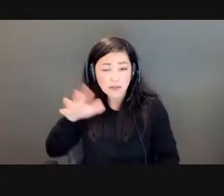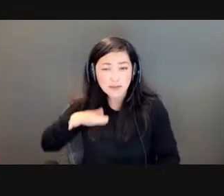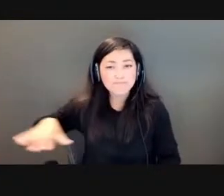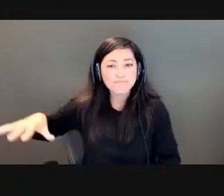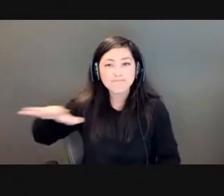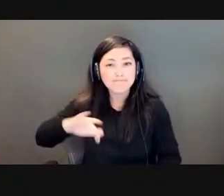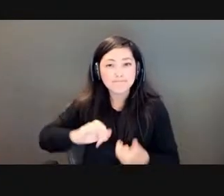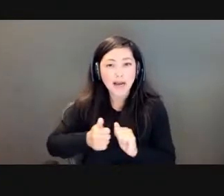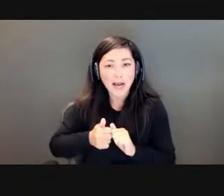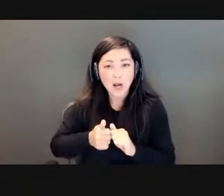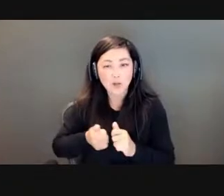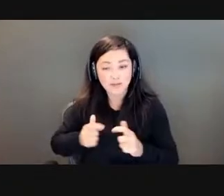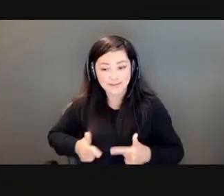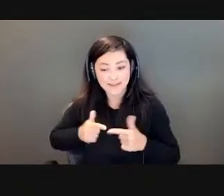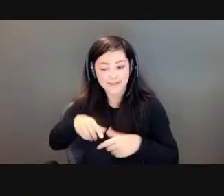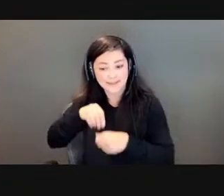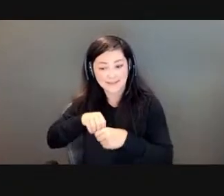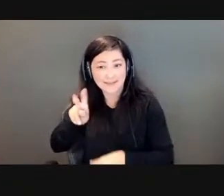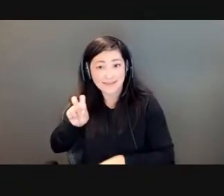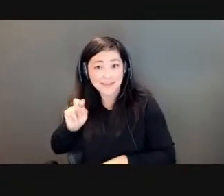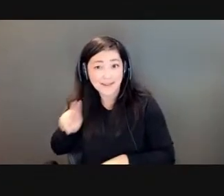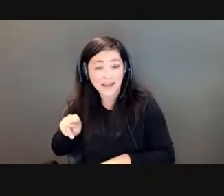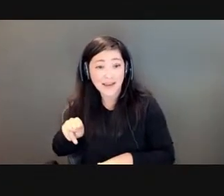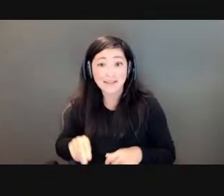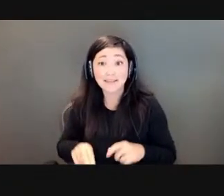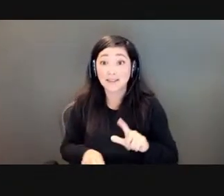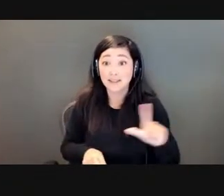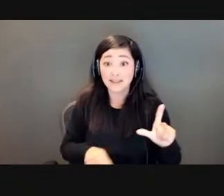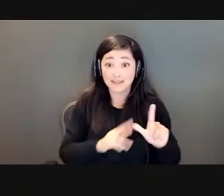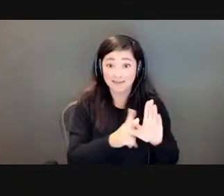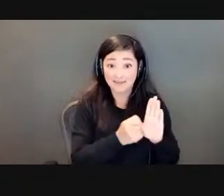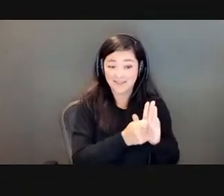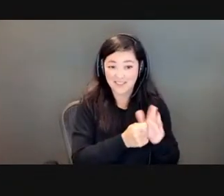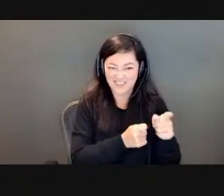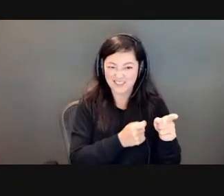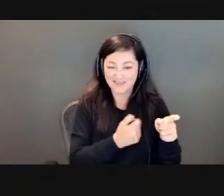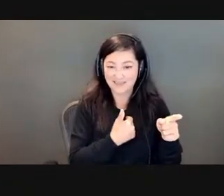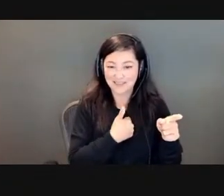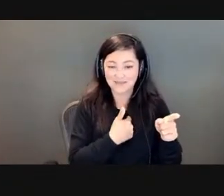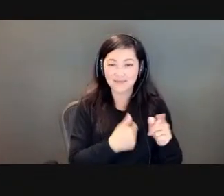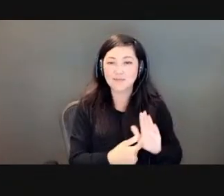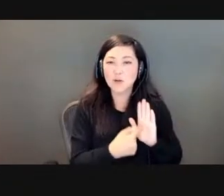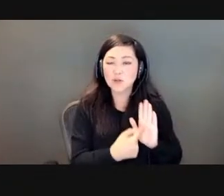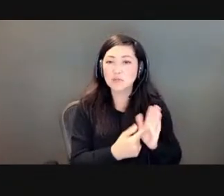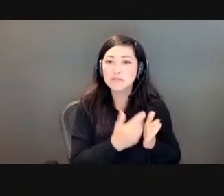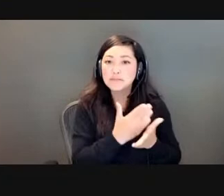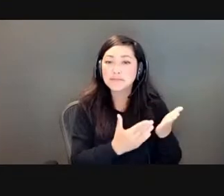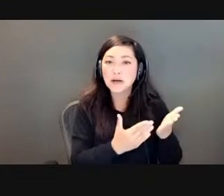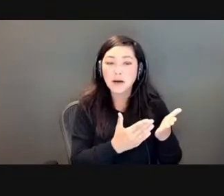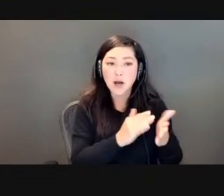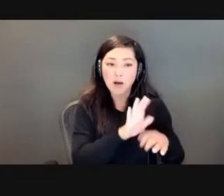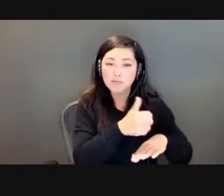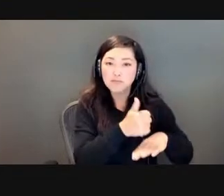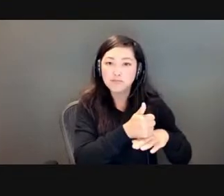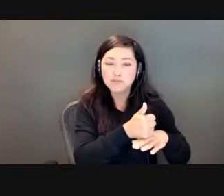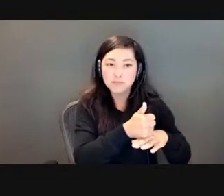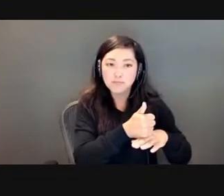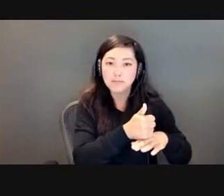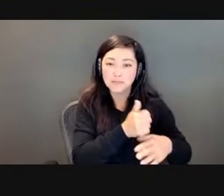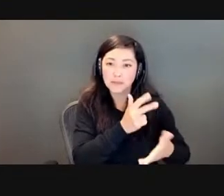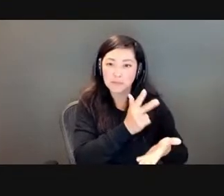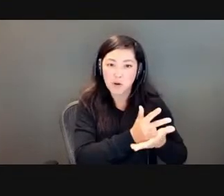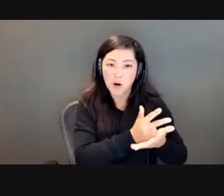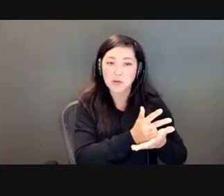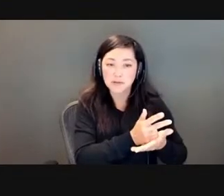below there are 2 videos. The video on the left I'm going to show, and it just shows some of the camping spots that I've been able to access.